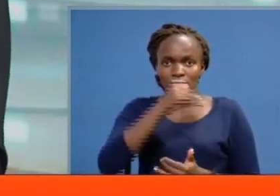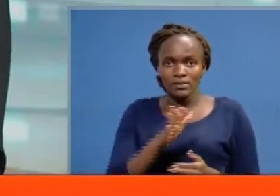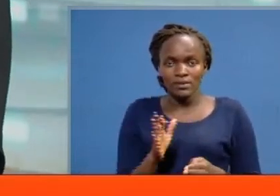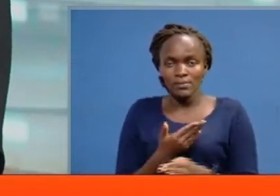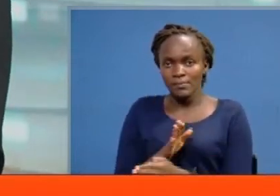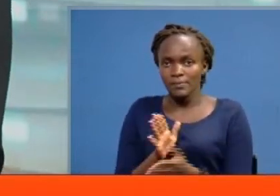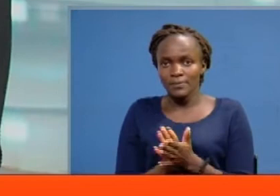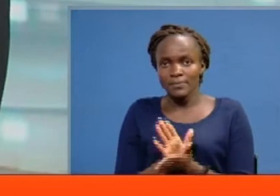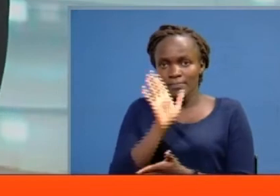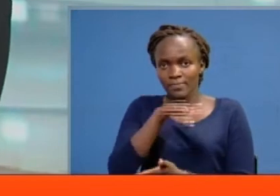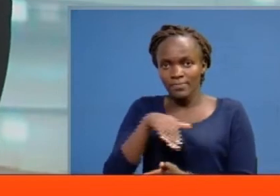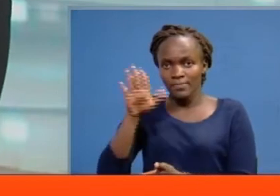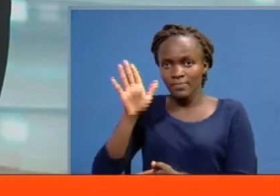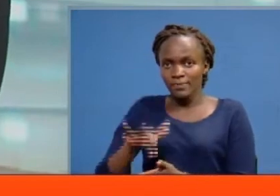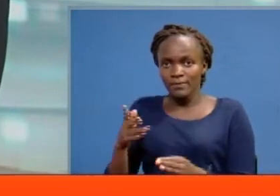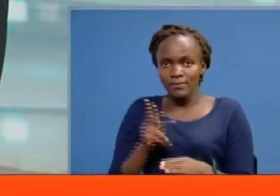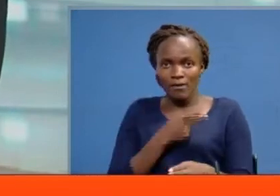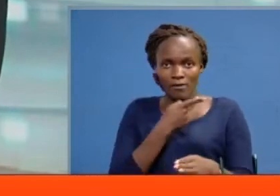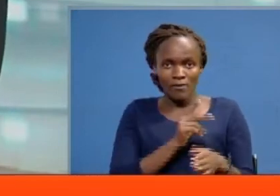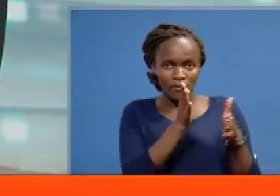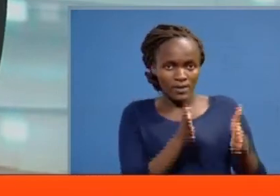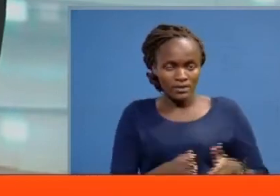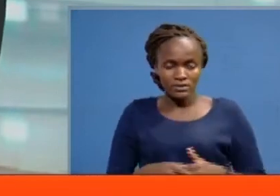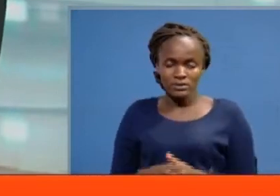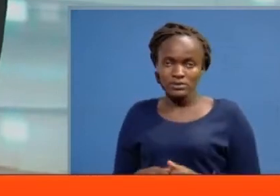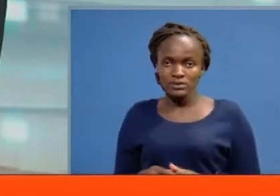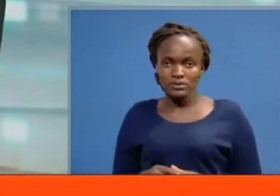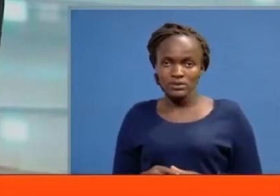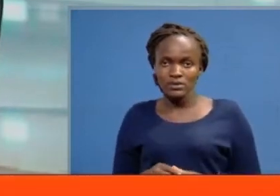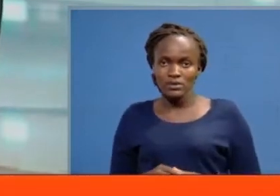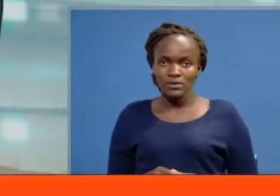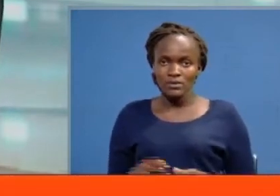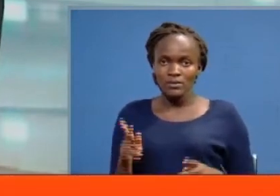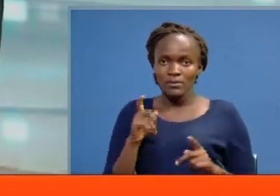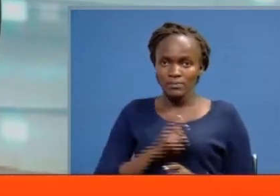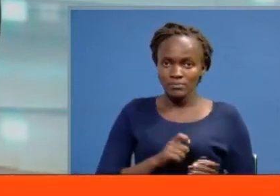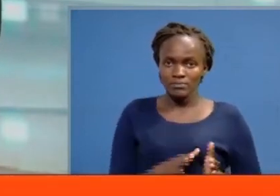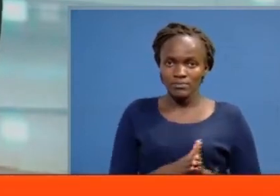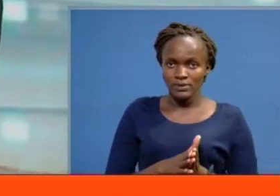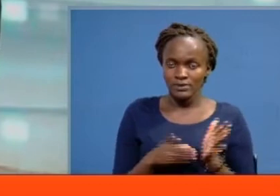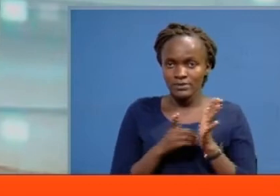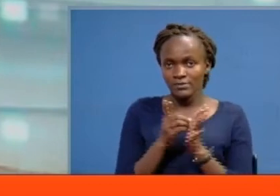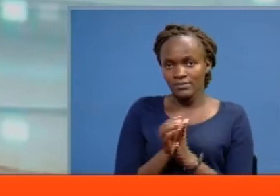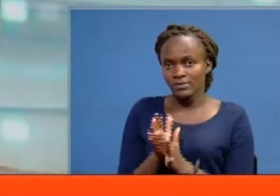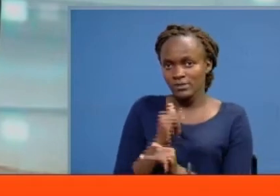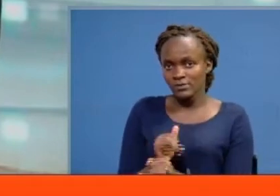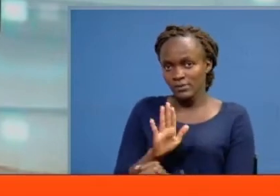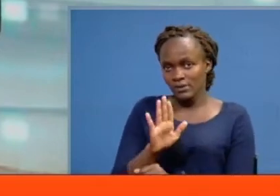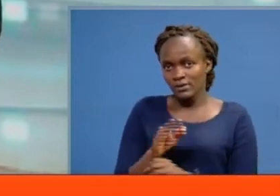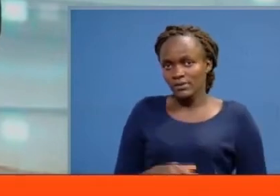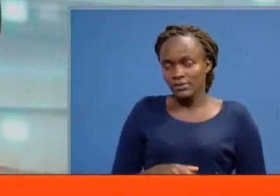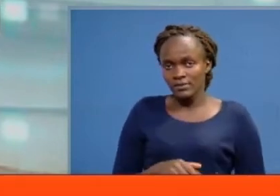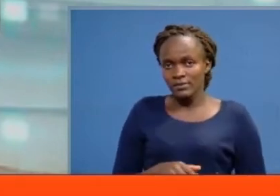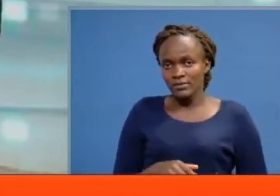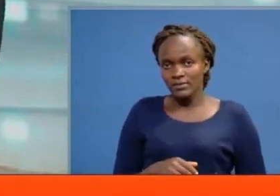musicians, painters, poets, they need to brand themselves. They need to grow in their careers, right? Can you kindly